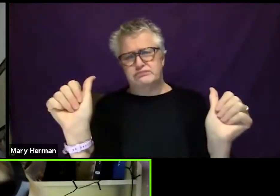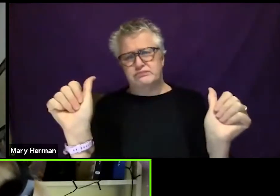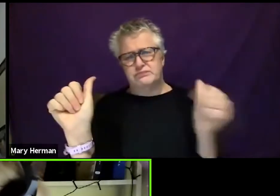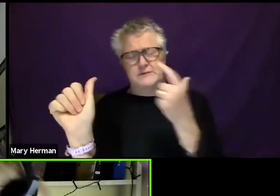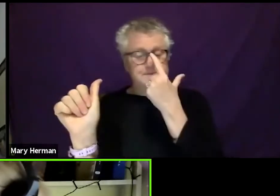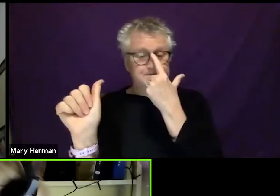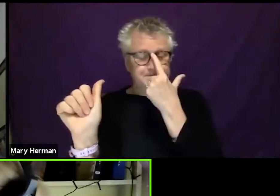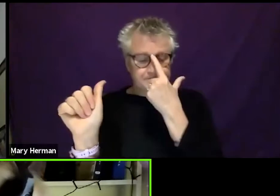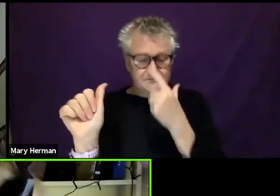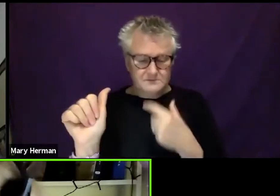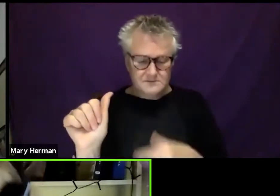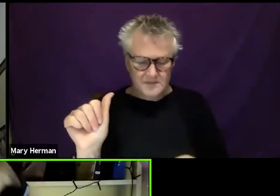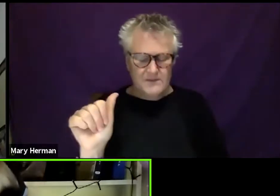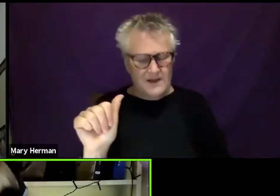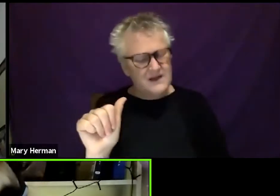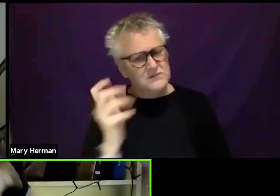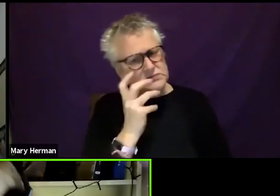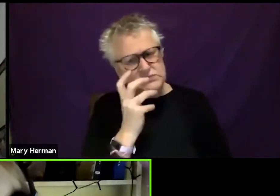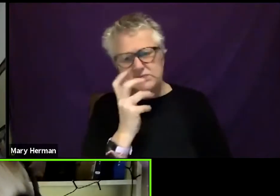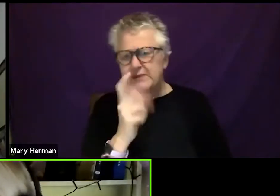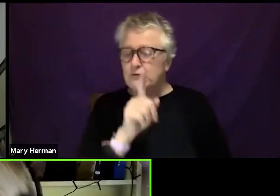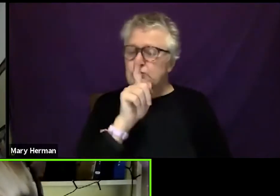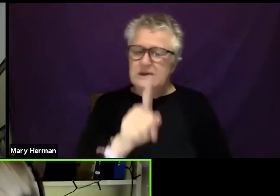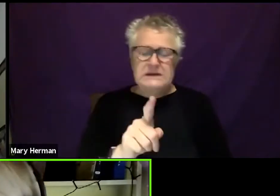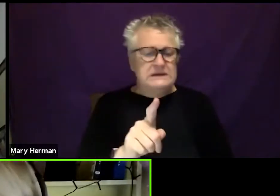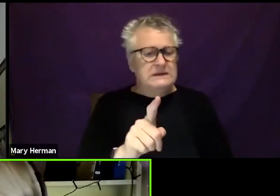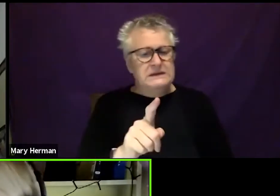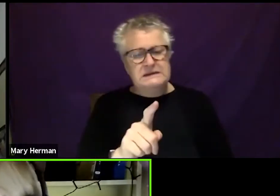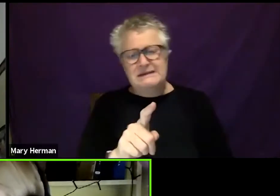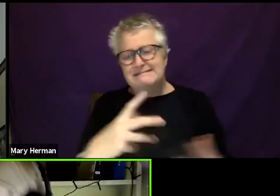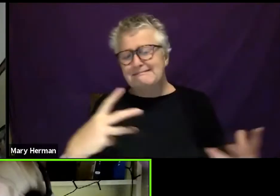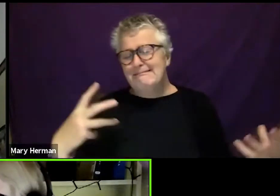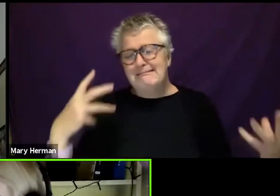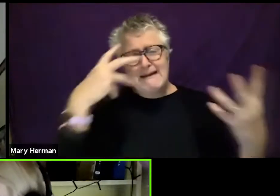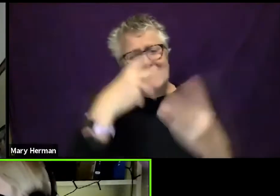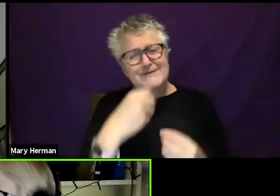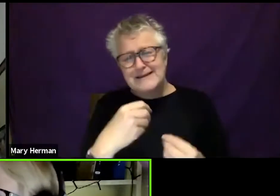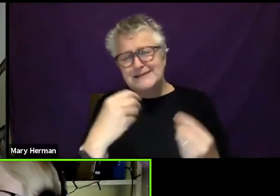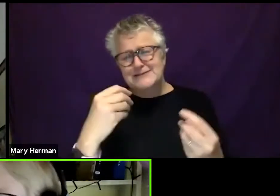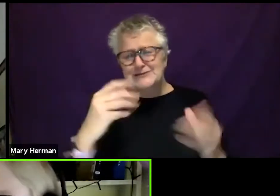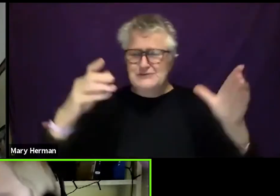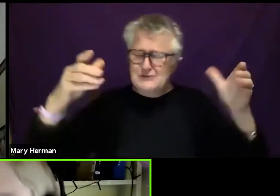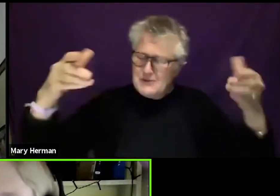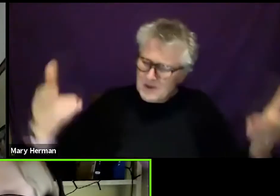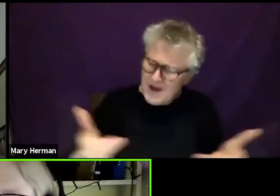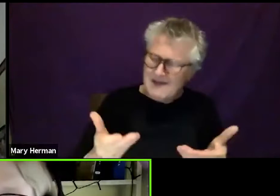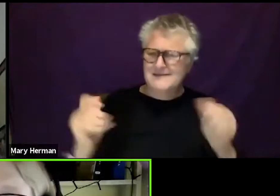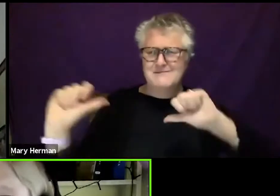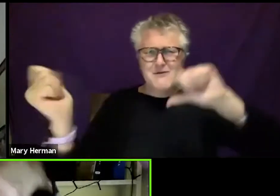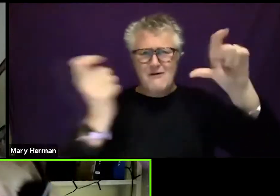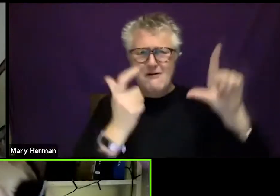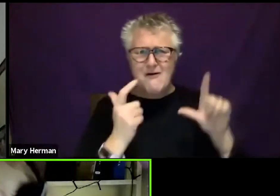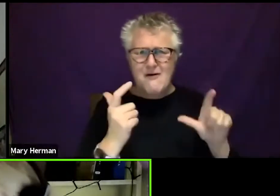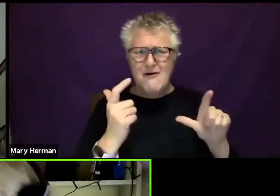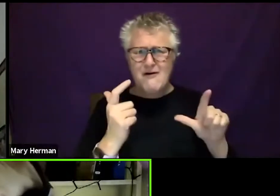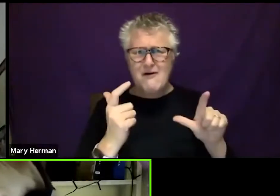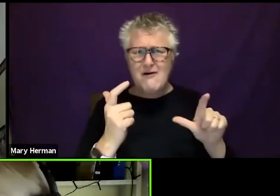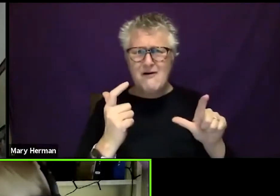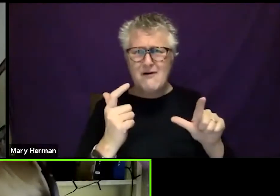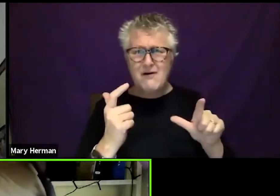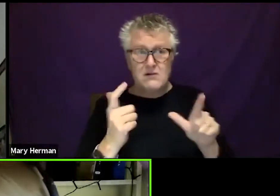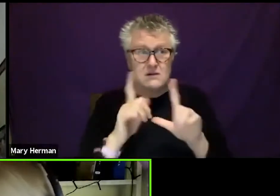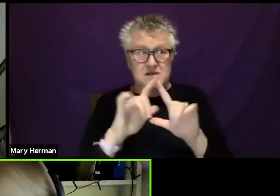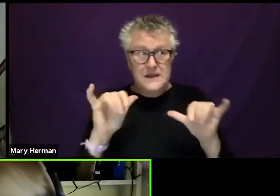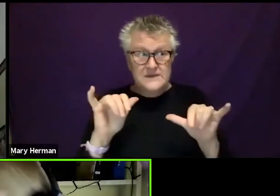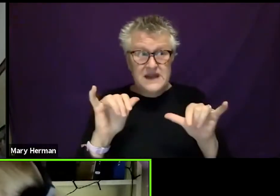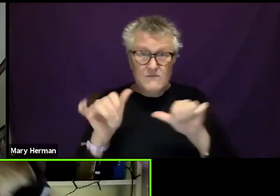really lovely to welcome people into that community and experience that solidarity when we're all going through this pandemic. And it has